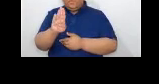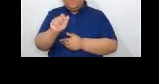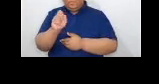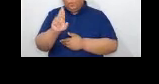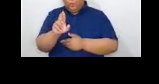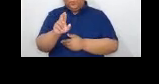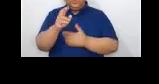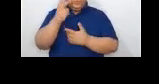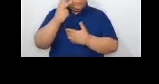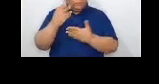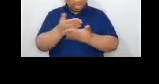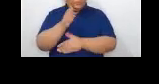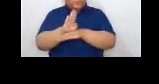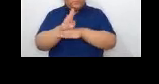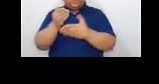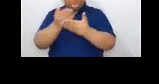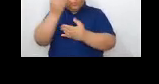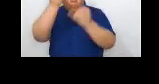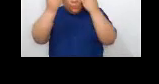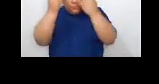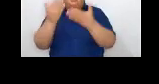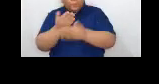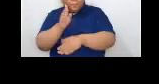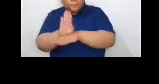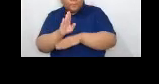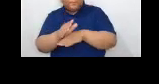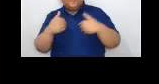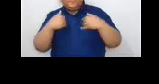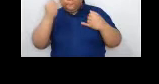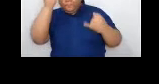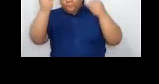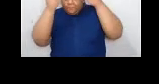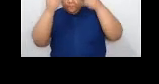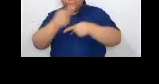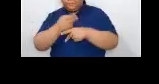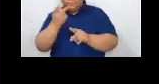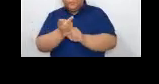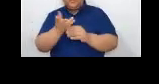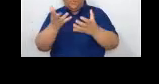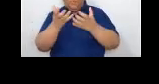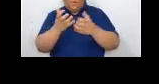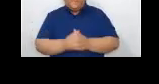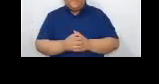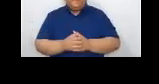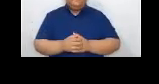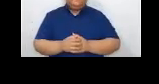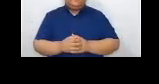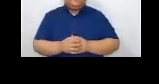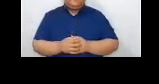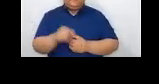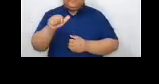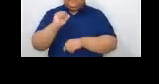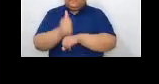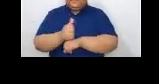new inventors, budding entrepreneurs who have ideas and products that they want to take to market. And they function as an